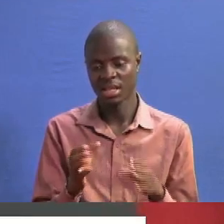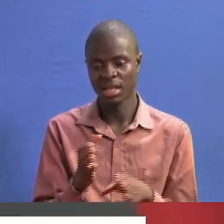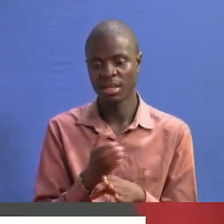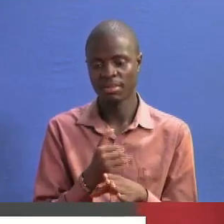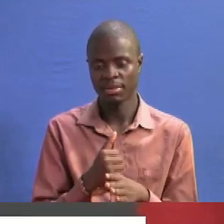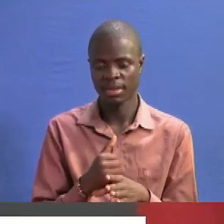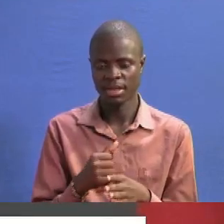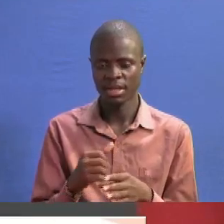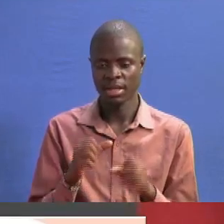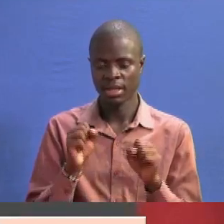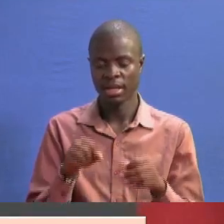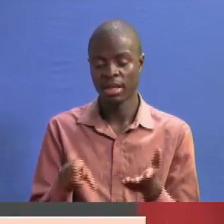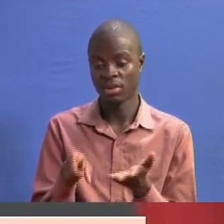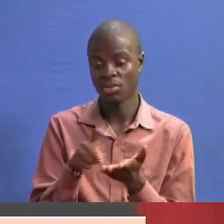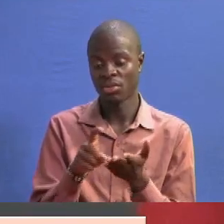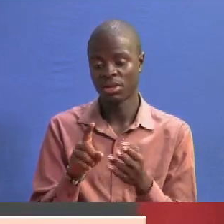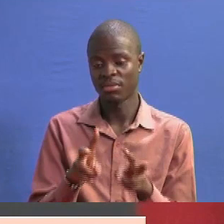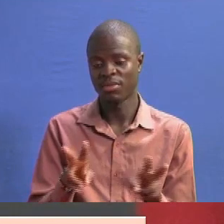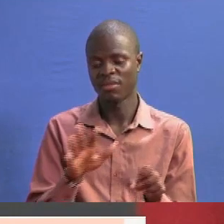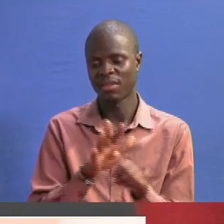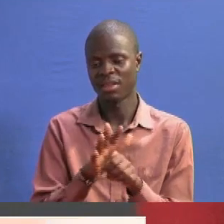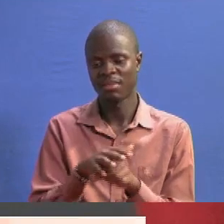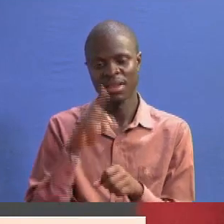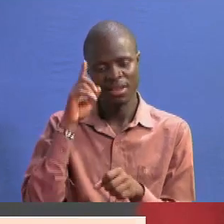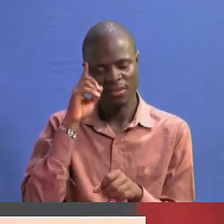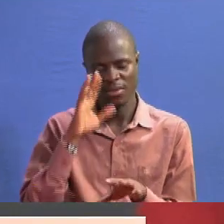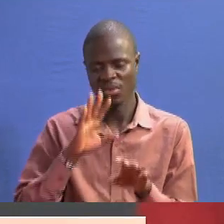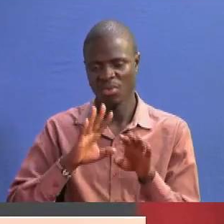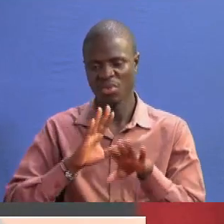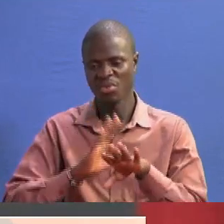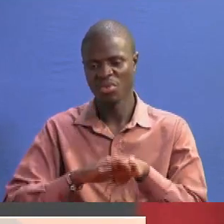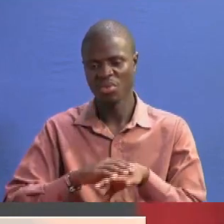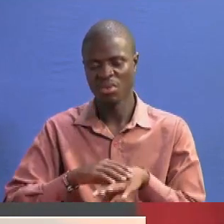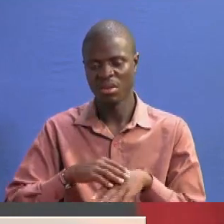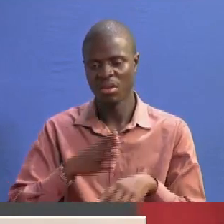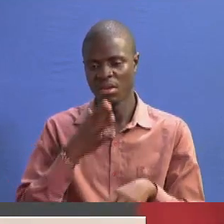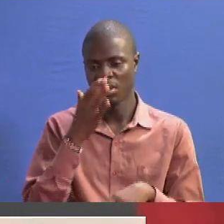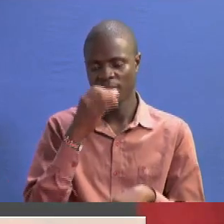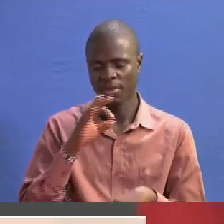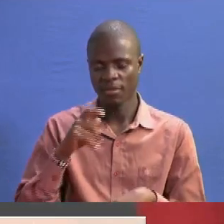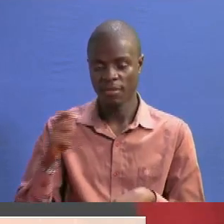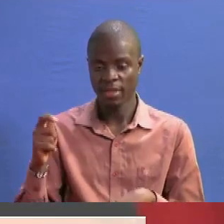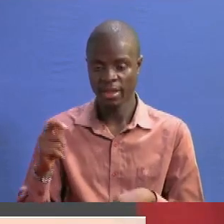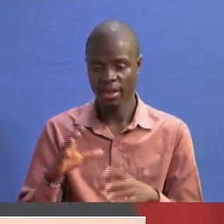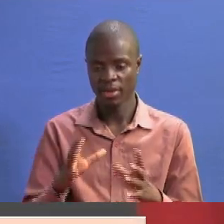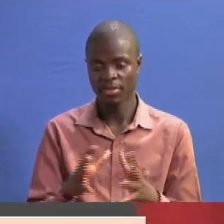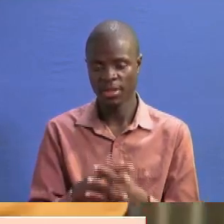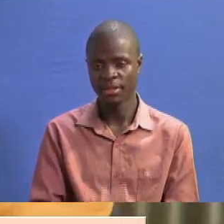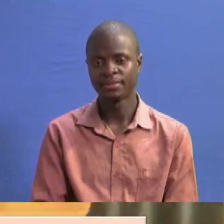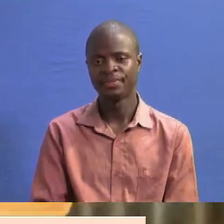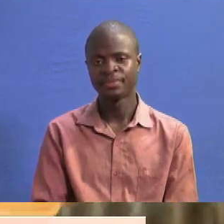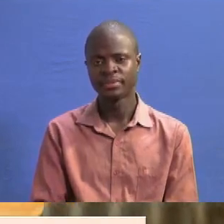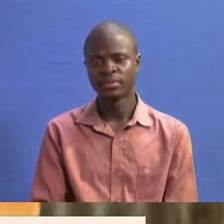much to the well-being of the society, economically, socially, and even